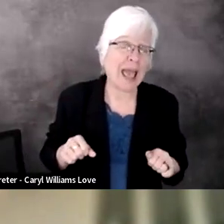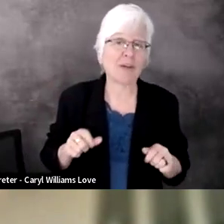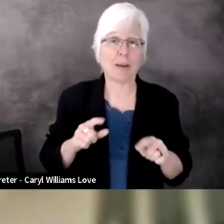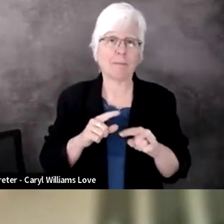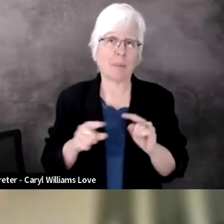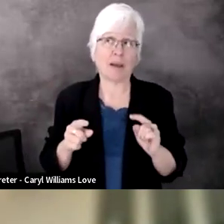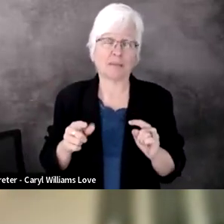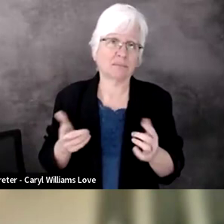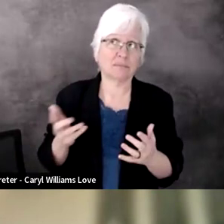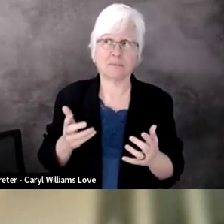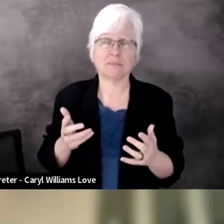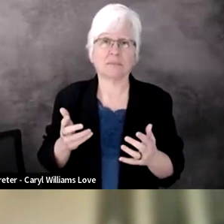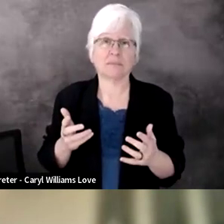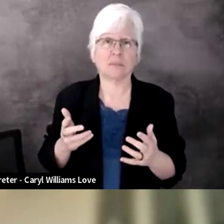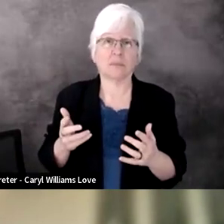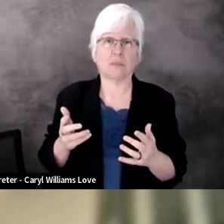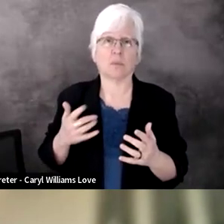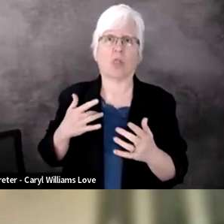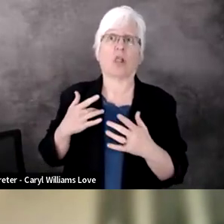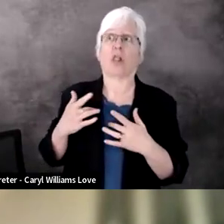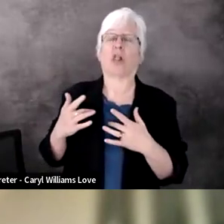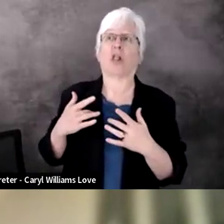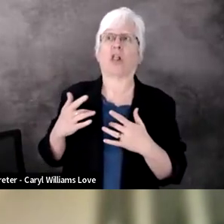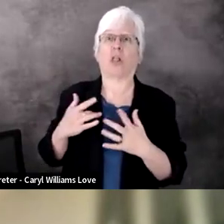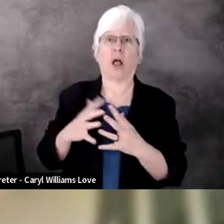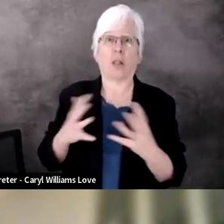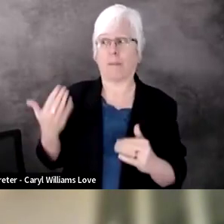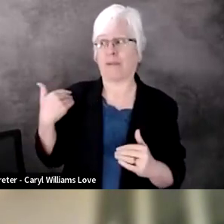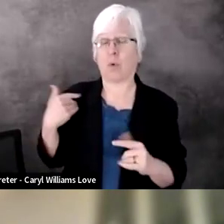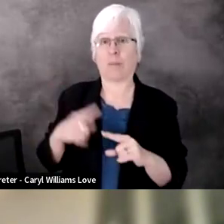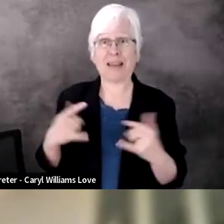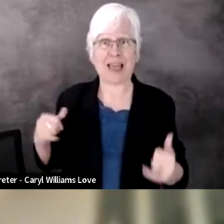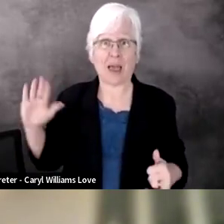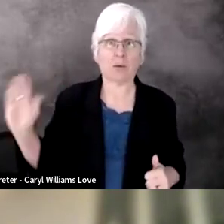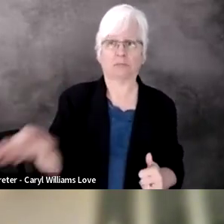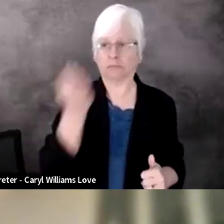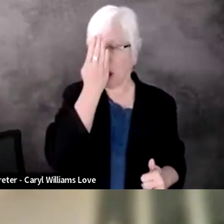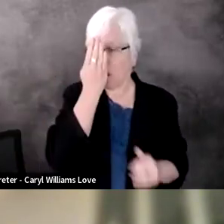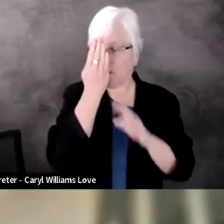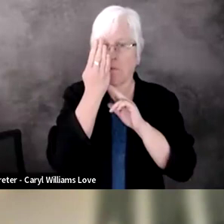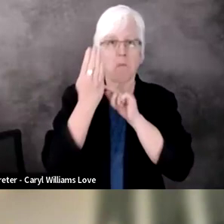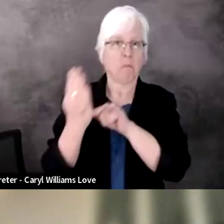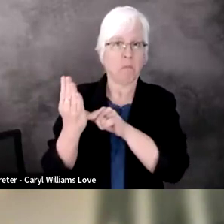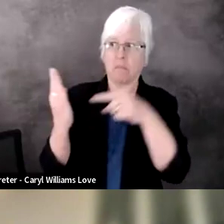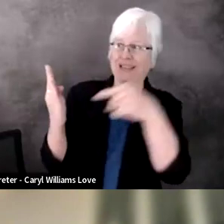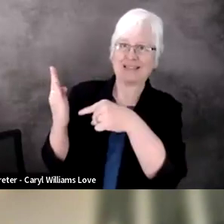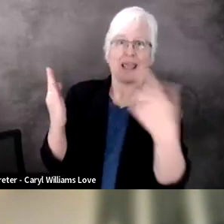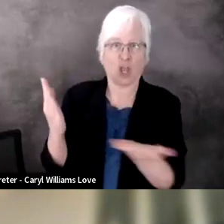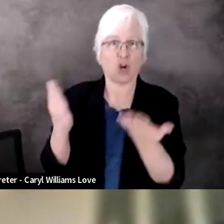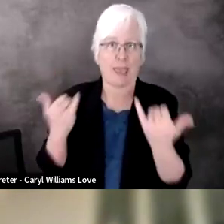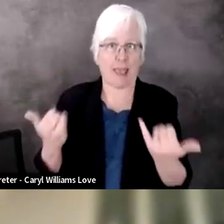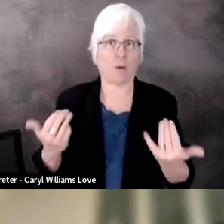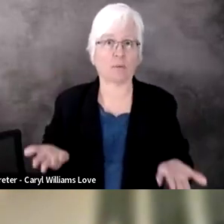We were really concerned. Now we don't have a choice, but it's here. It's here, and here's the deal.